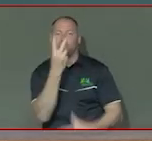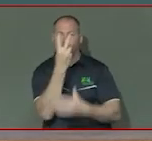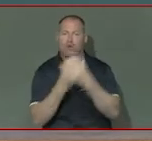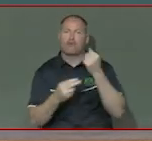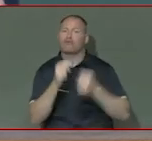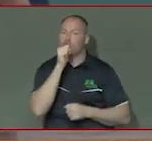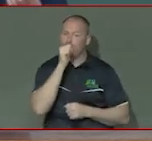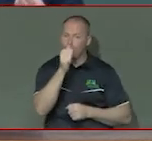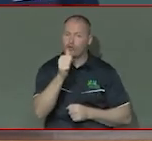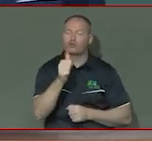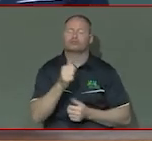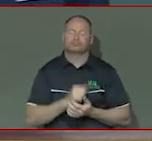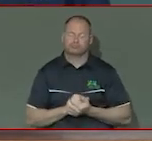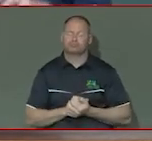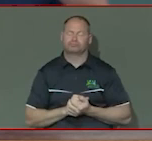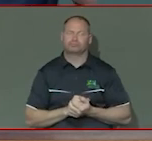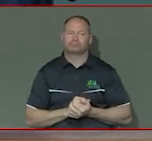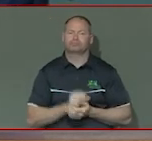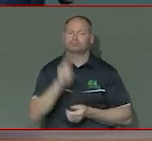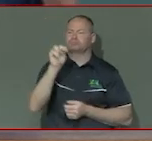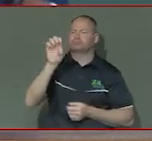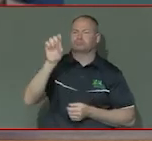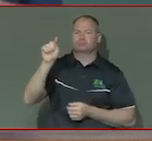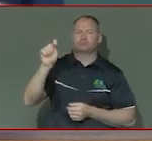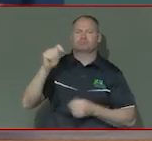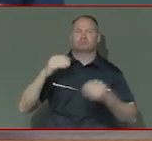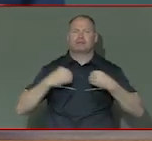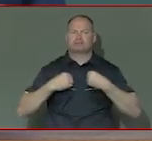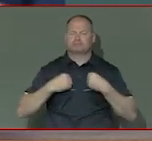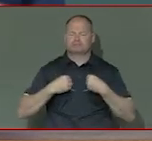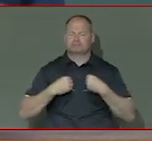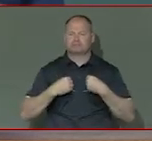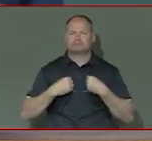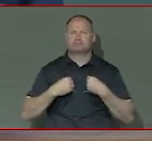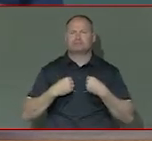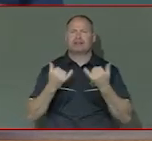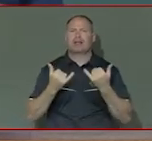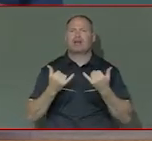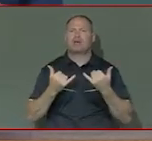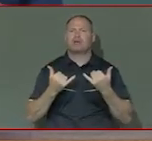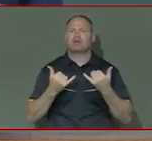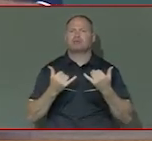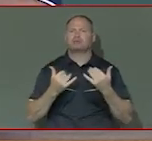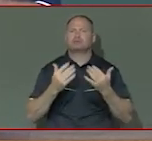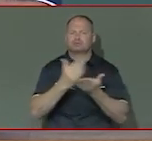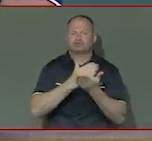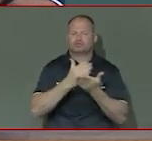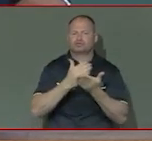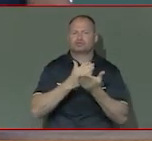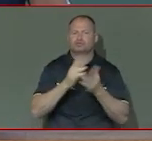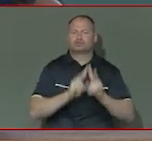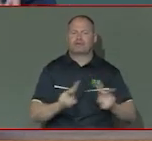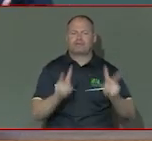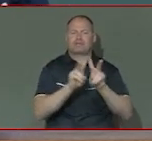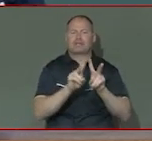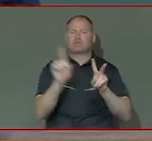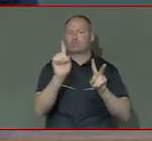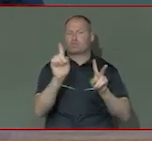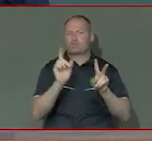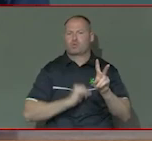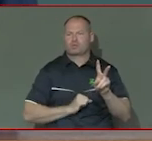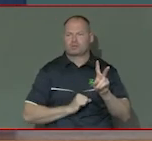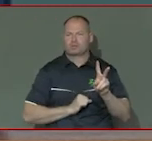Net asset value tells you what is the value of your share. All right, what is it actually